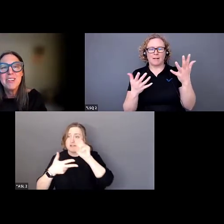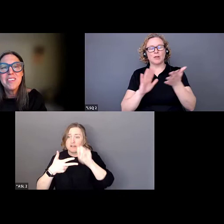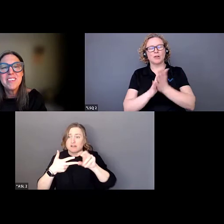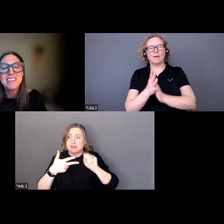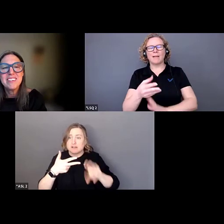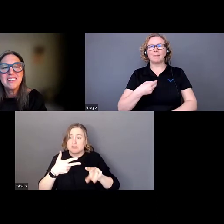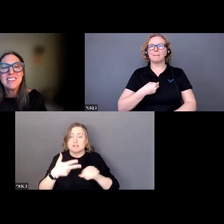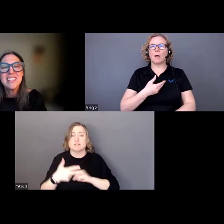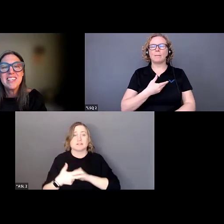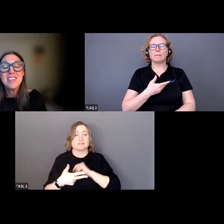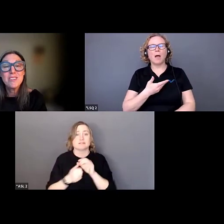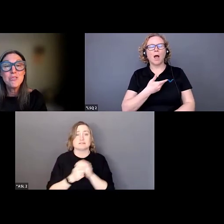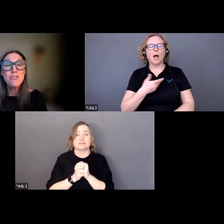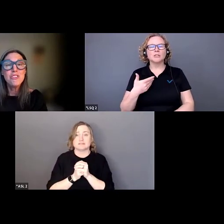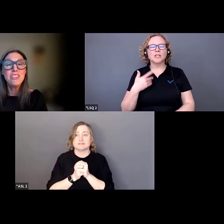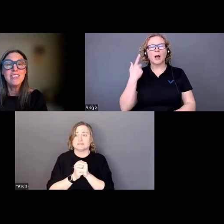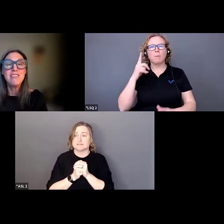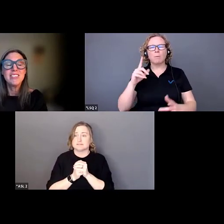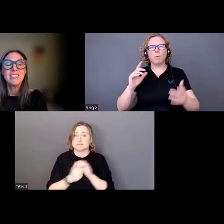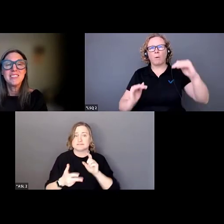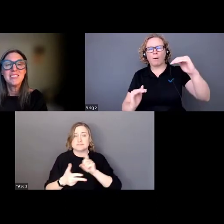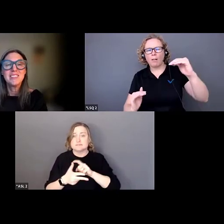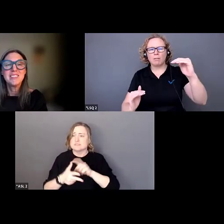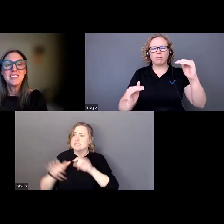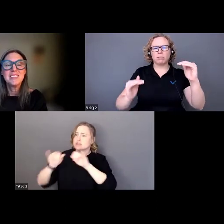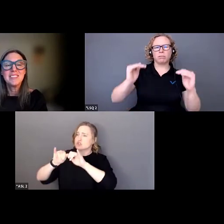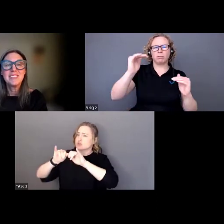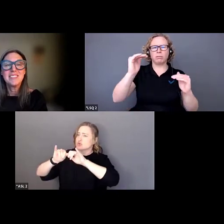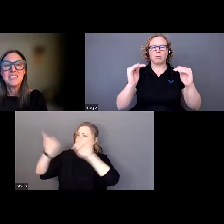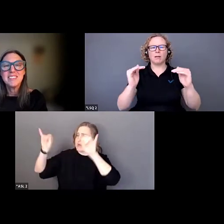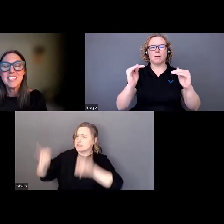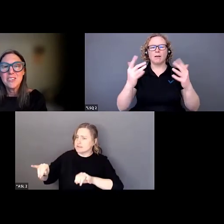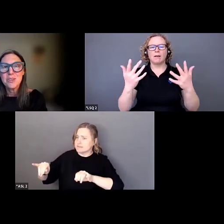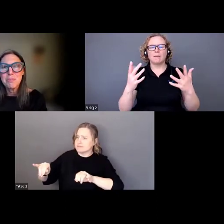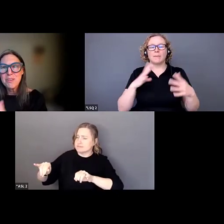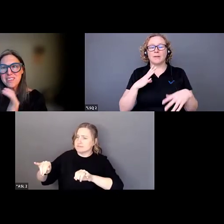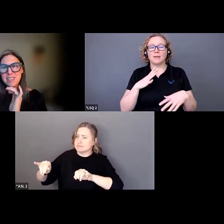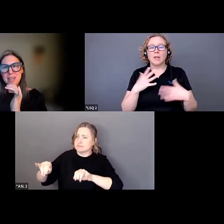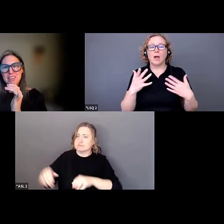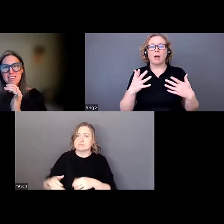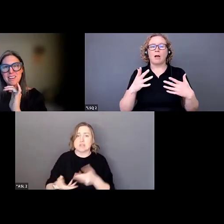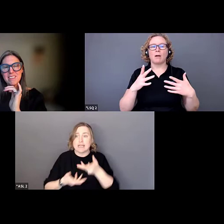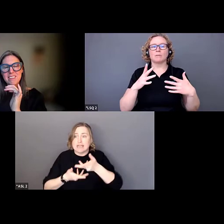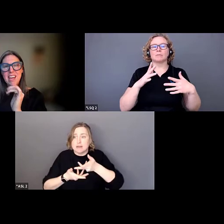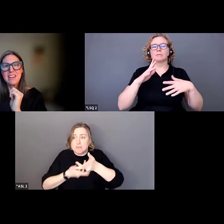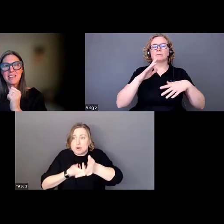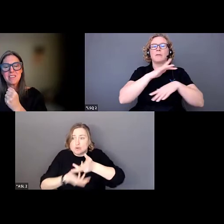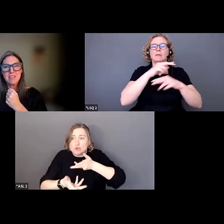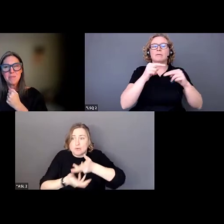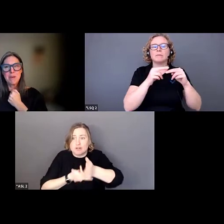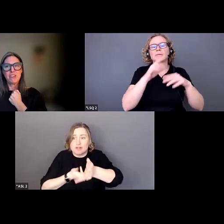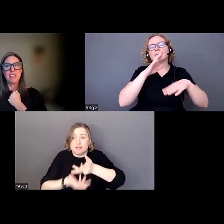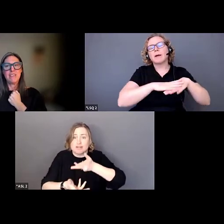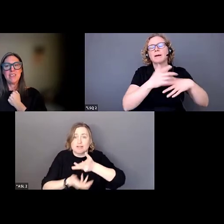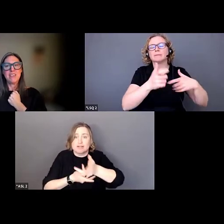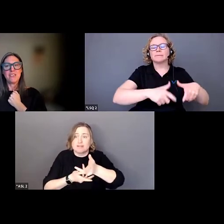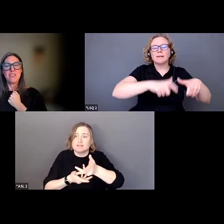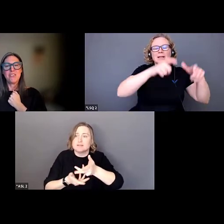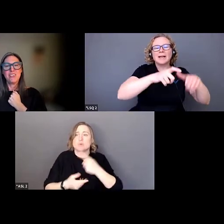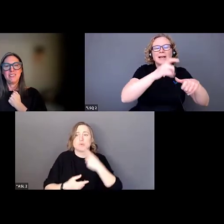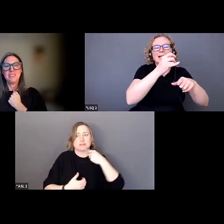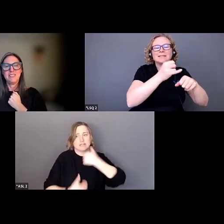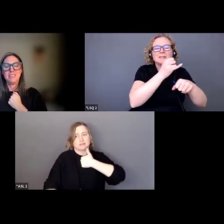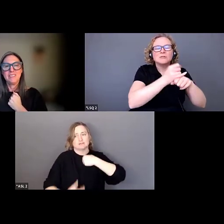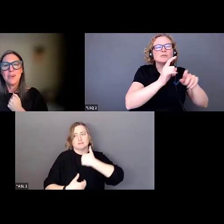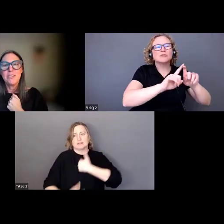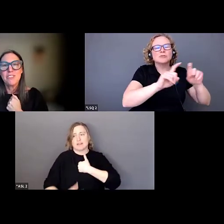interrelated levels: the institutional level, the interpersonal amongst us, and especially the